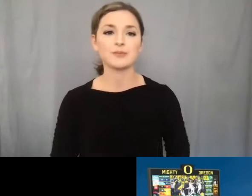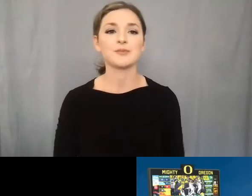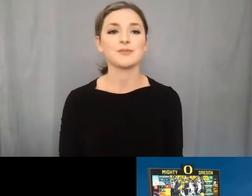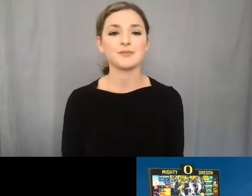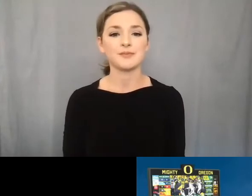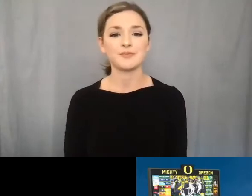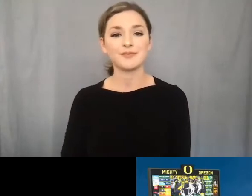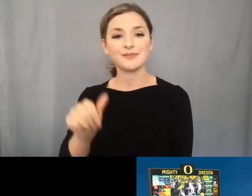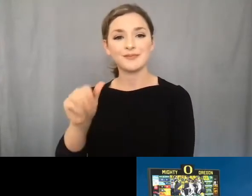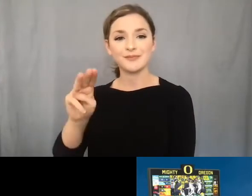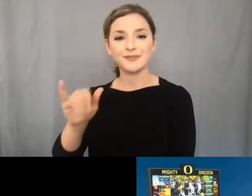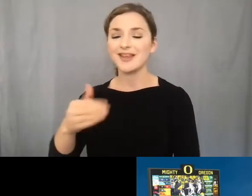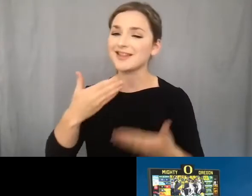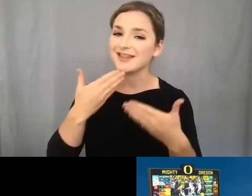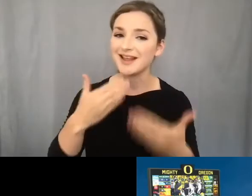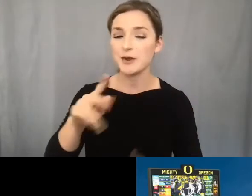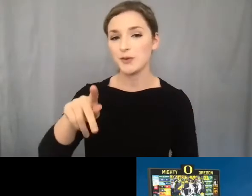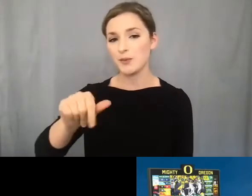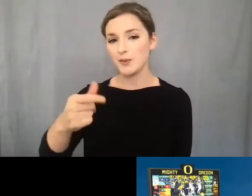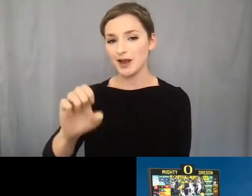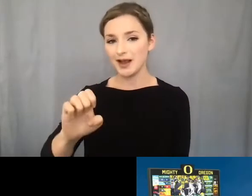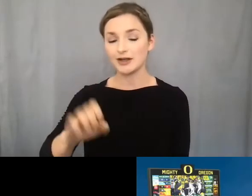Thank you, Paige. How about Levi?